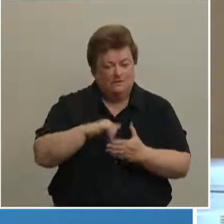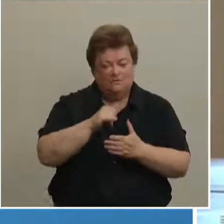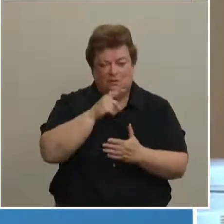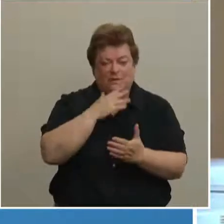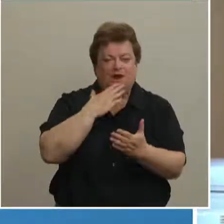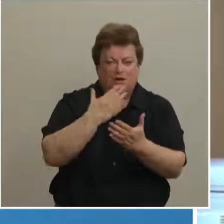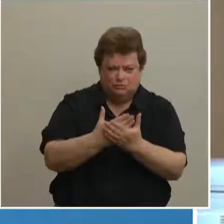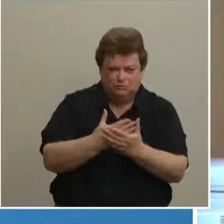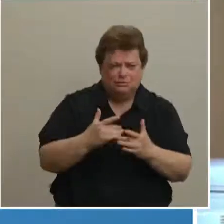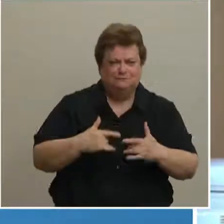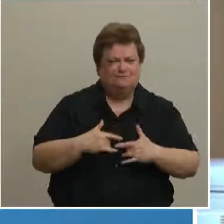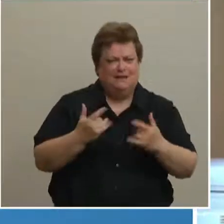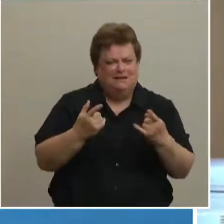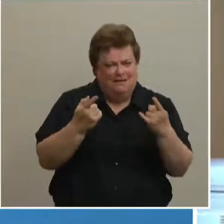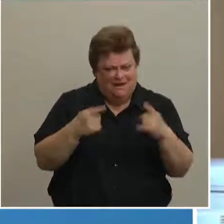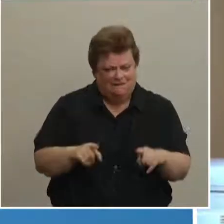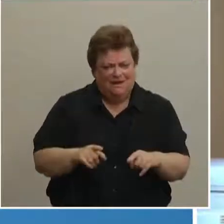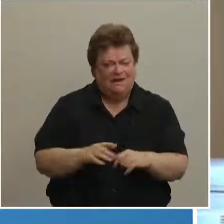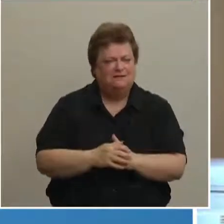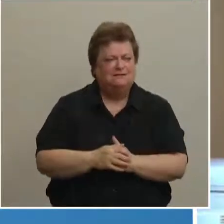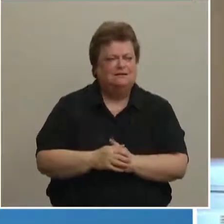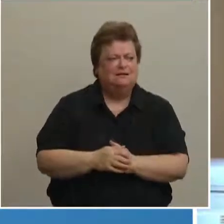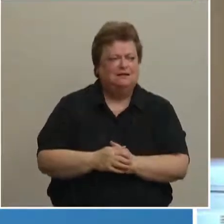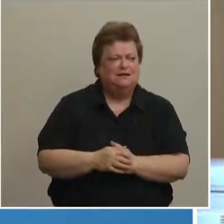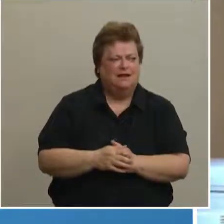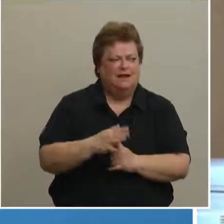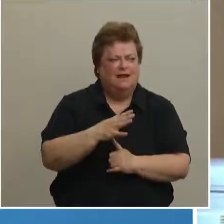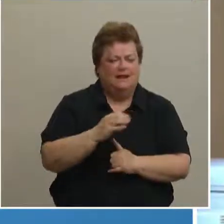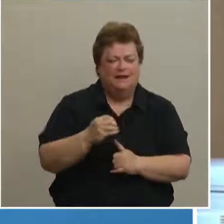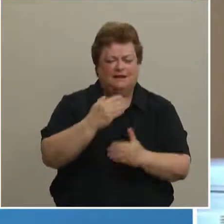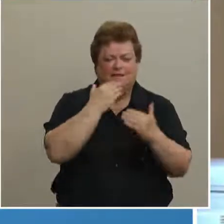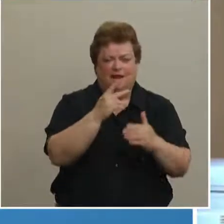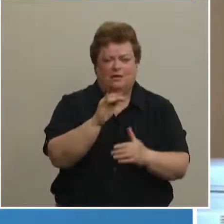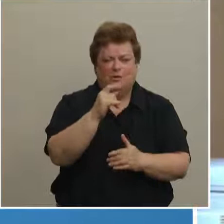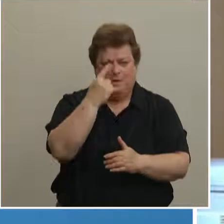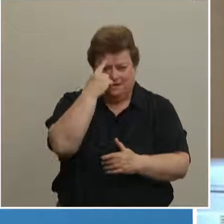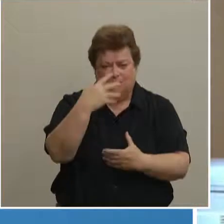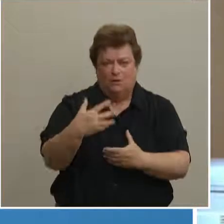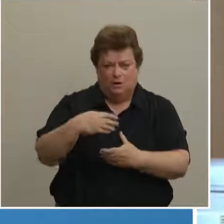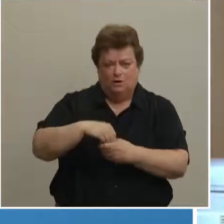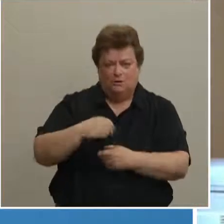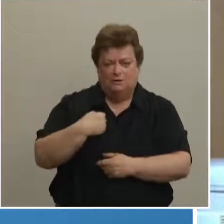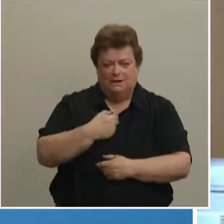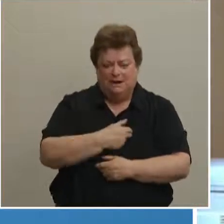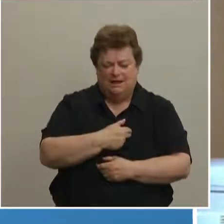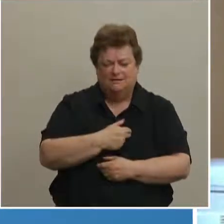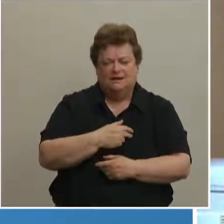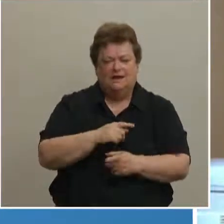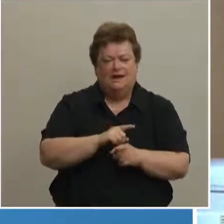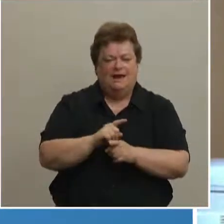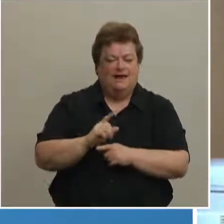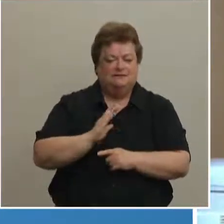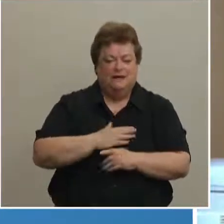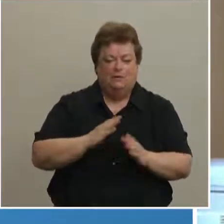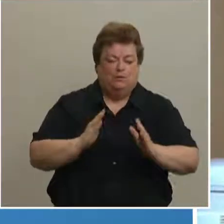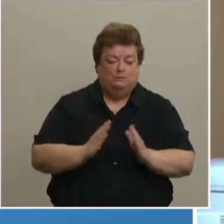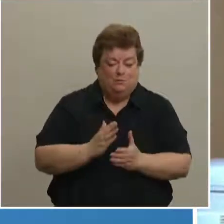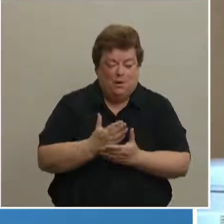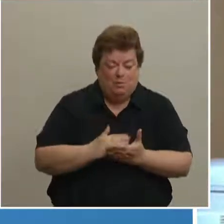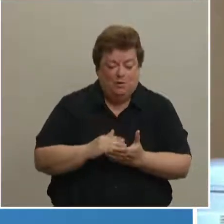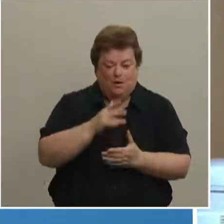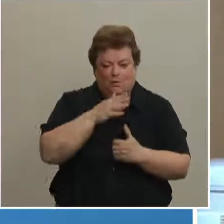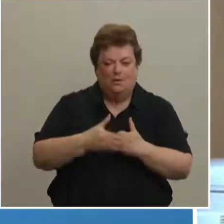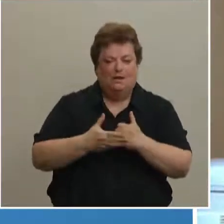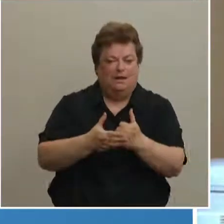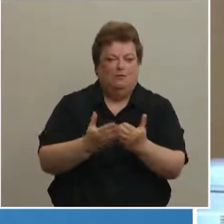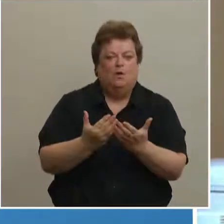event. And thanks again, Pat, for including us in this effort. Our small part, I'm sure, will help in the